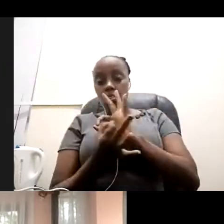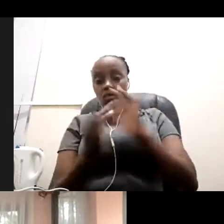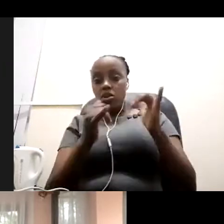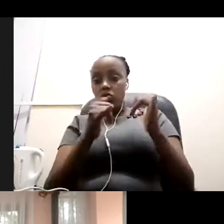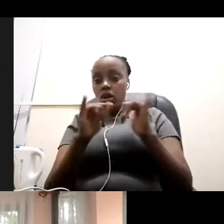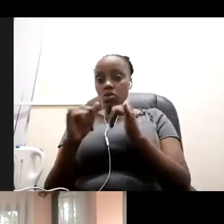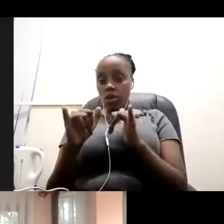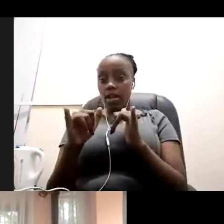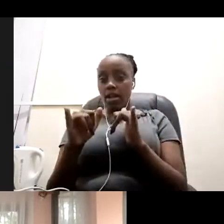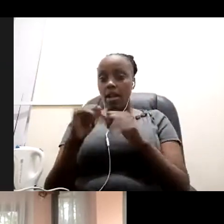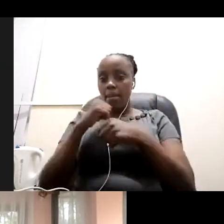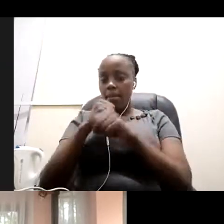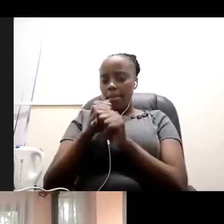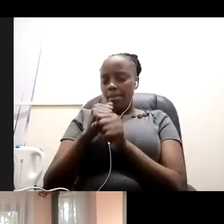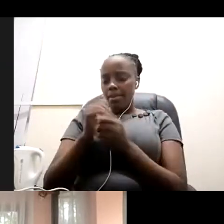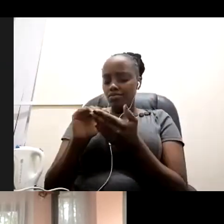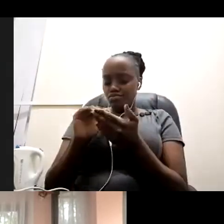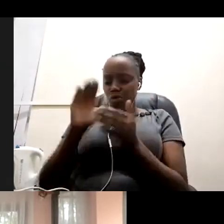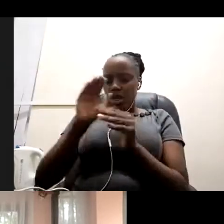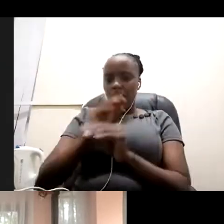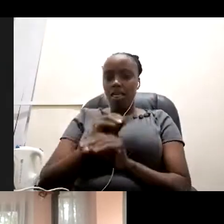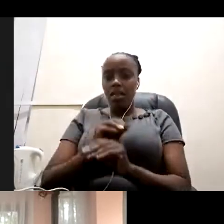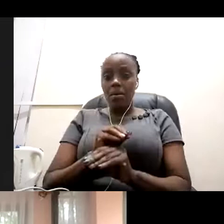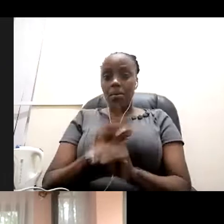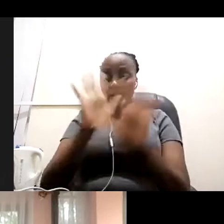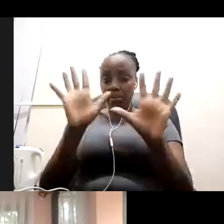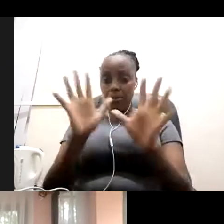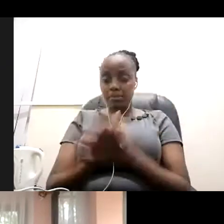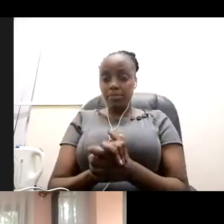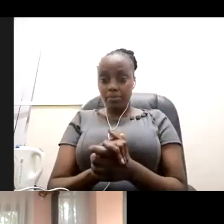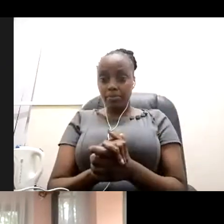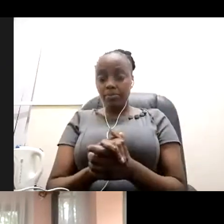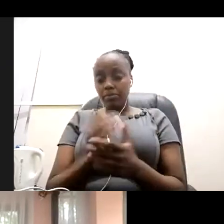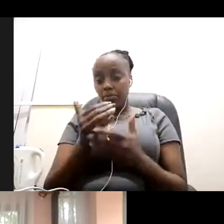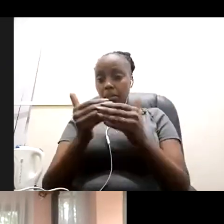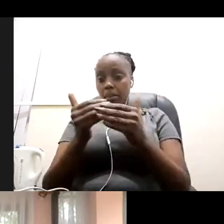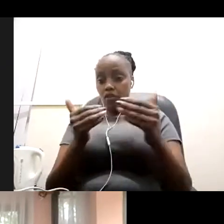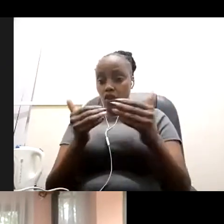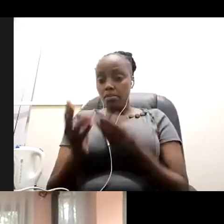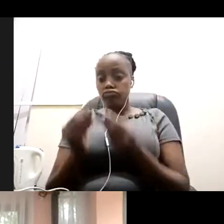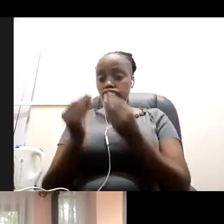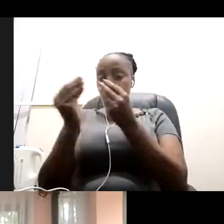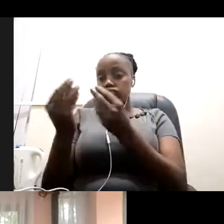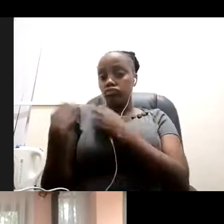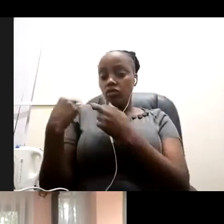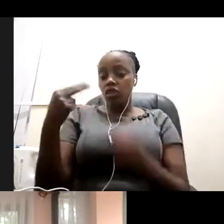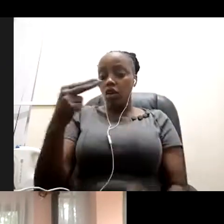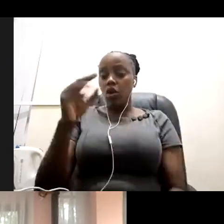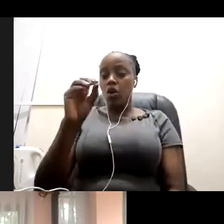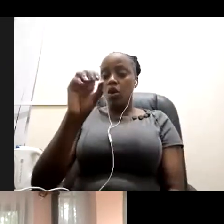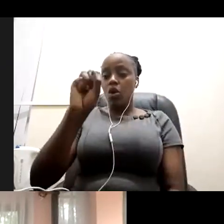as comprehensive as possible. 2 small things before I hand over to Jose, who is the